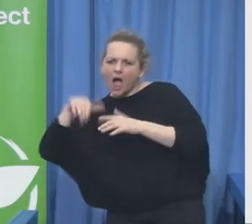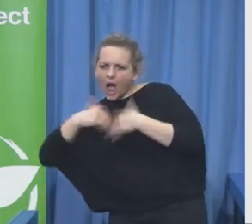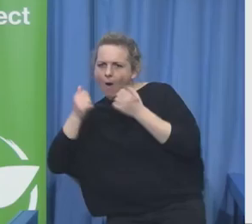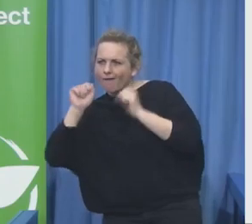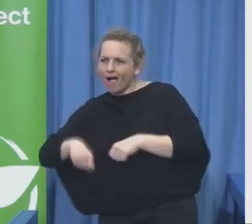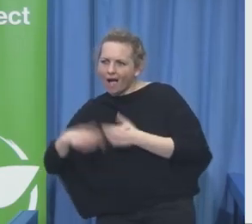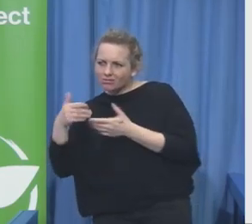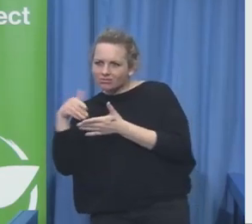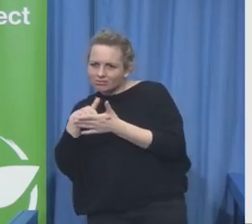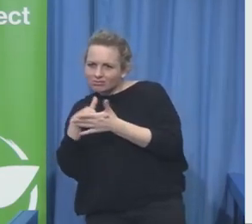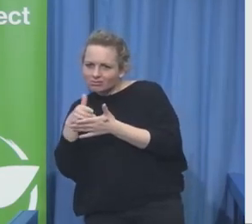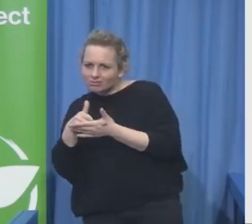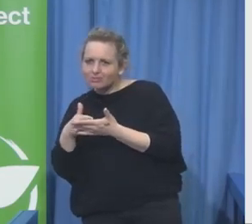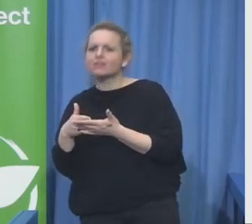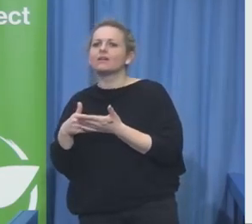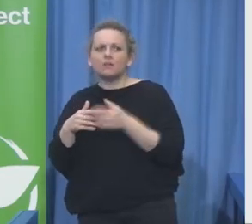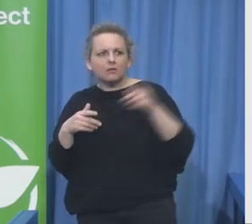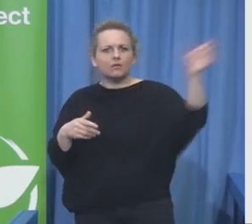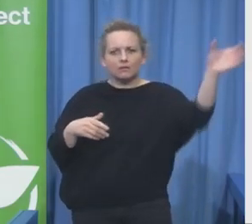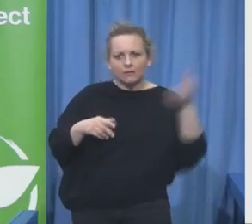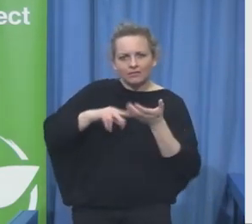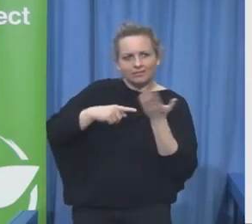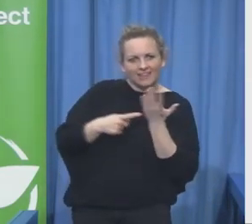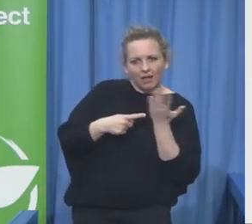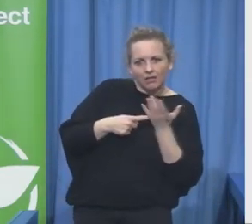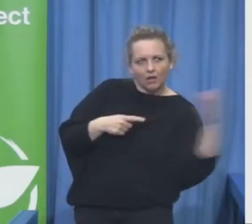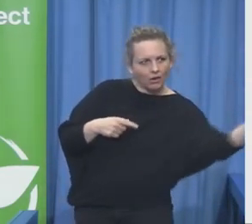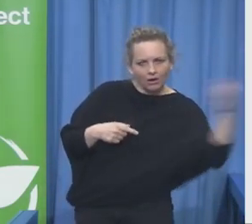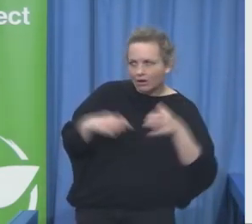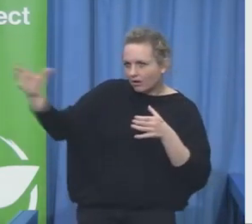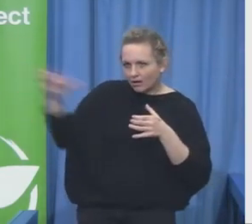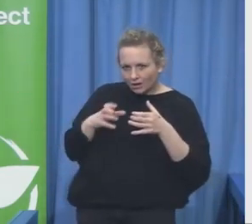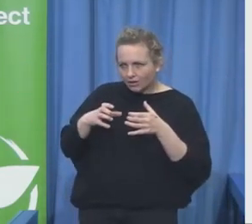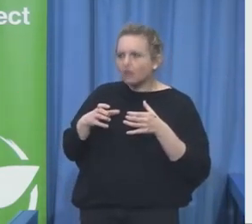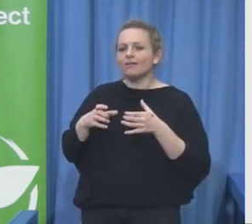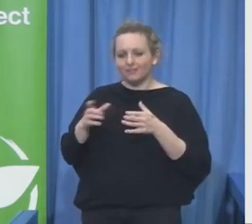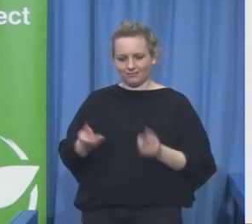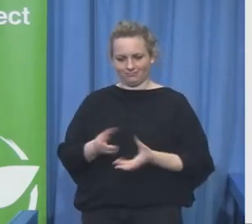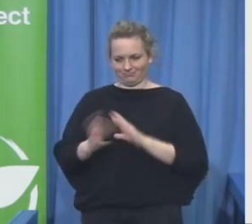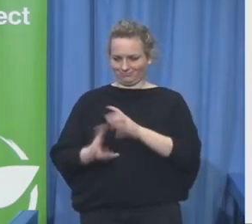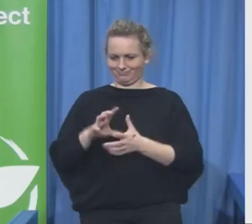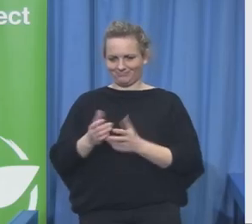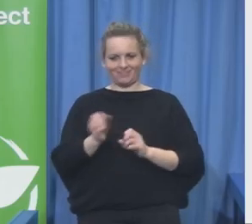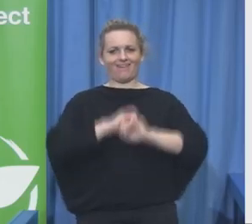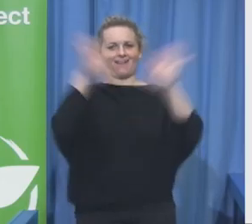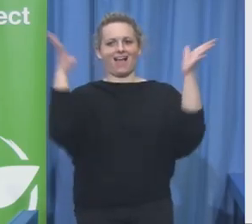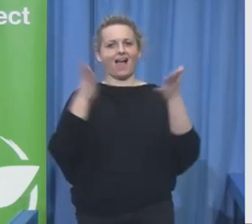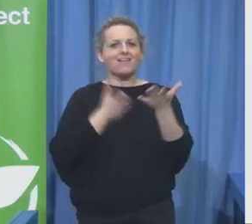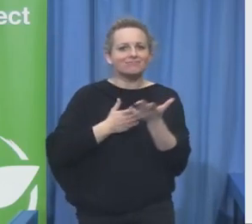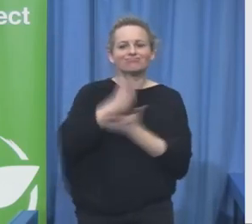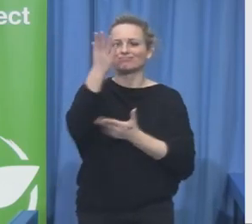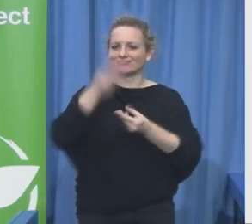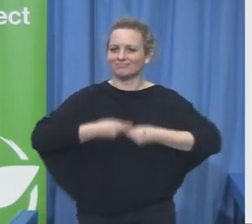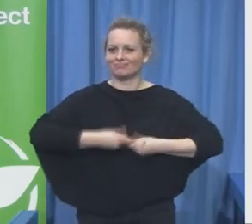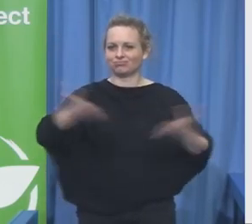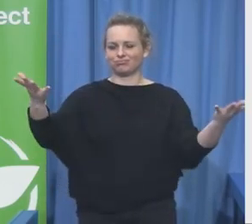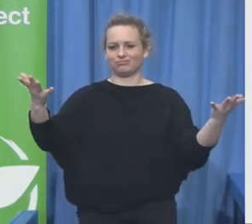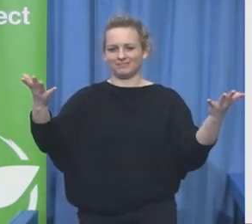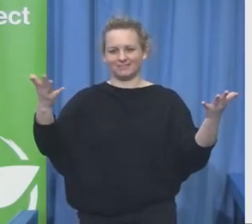bring ideas that our standard colleagues, let's say that the colleagues who come out of MIT, who come out of